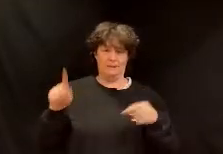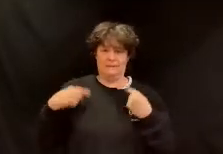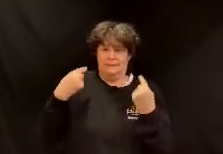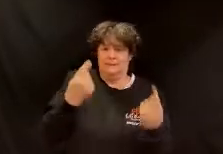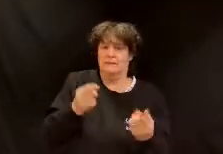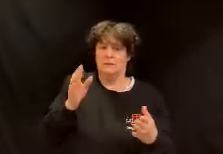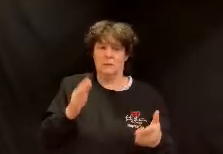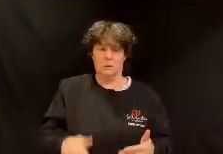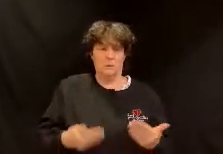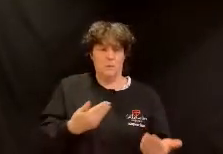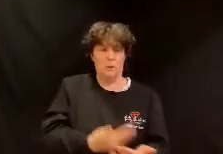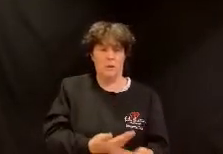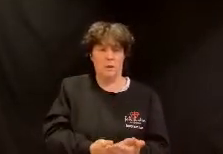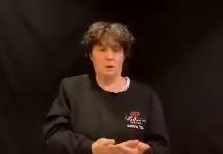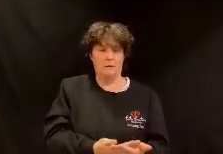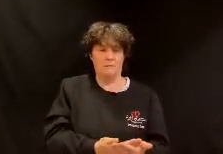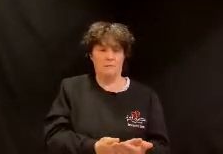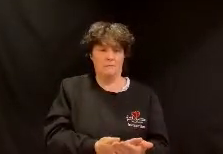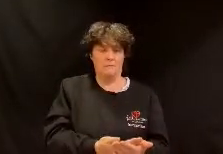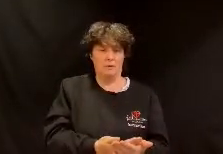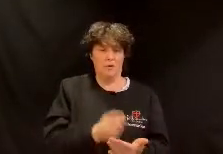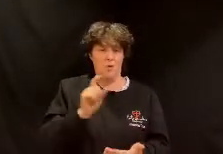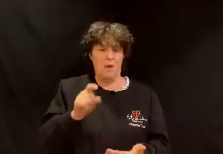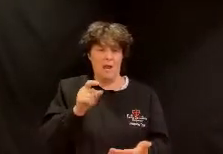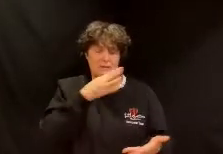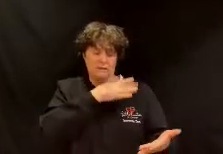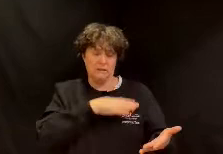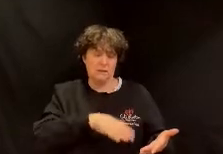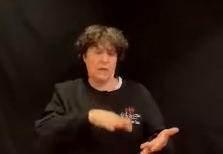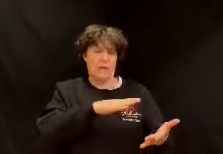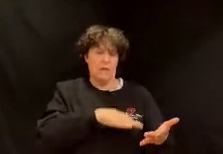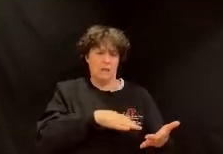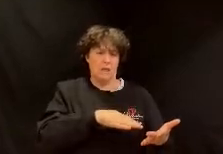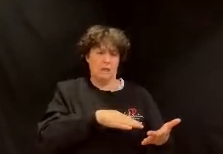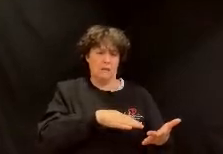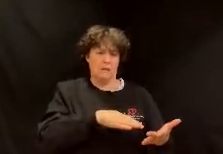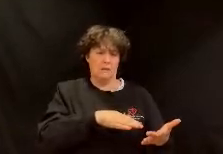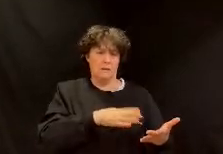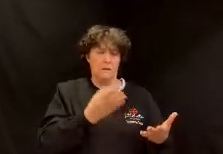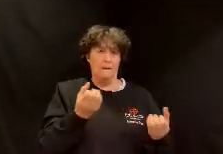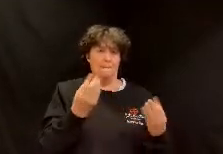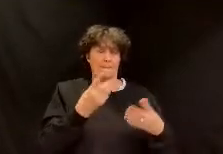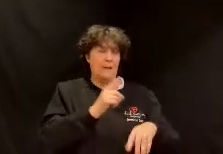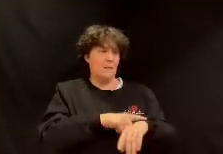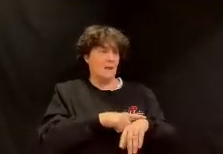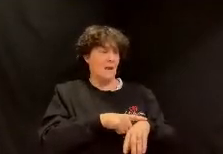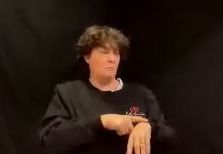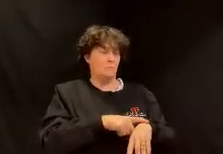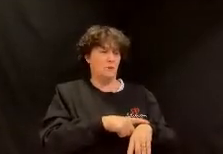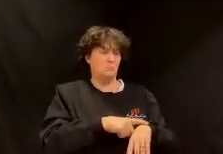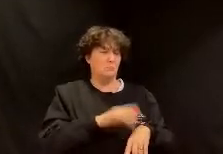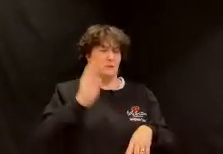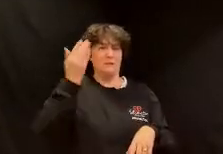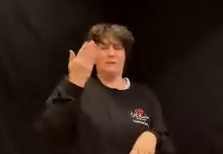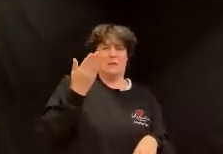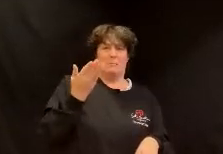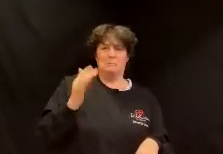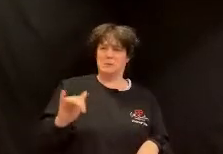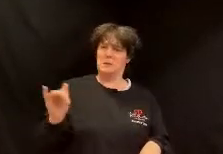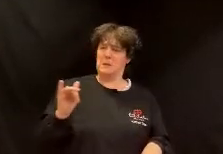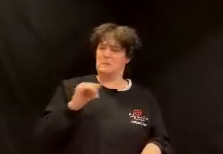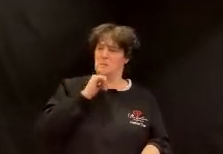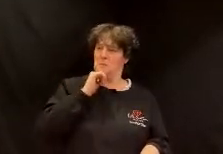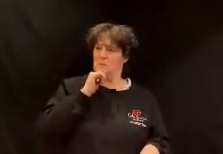And you got to preload yourself with the Word. It seems like the only time we go to the Bible is when we're having